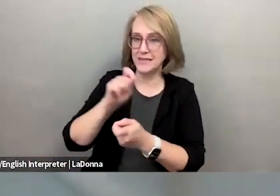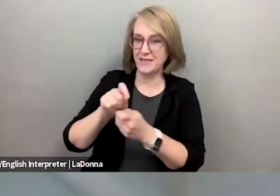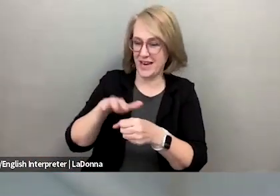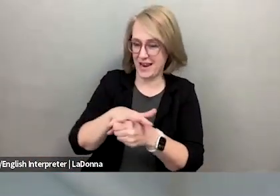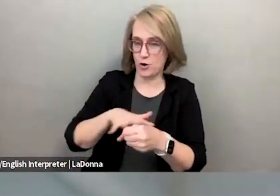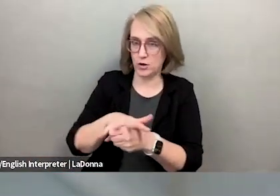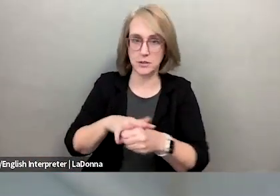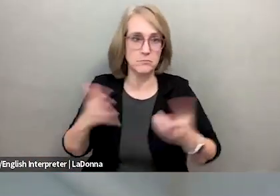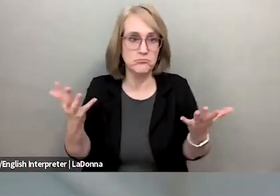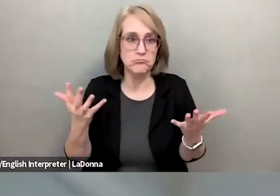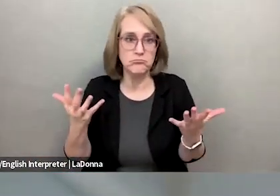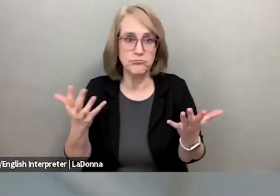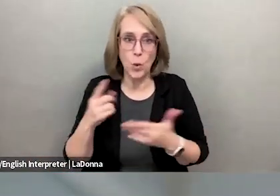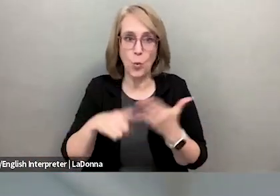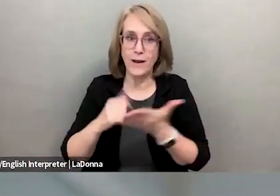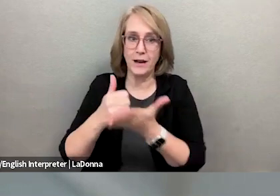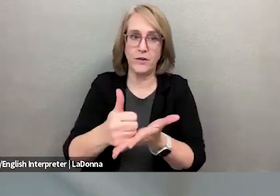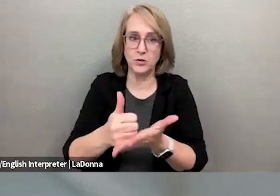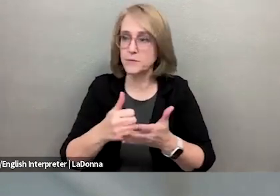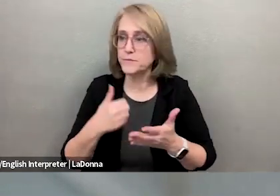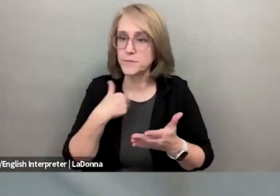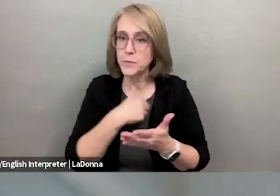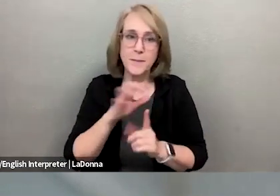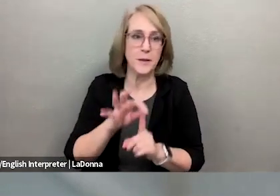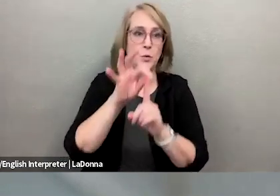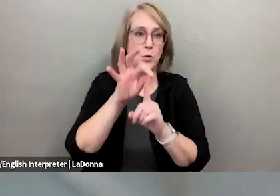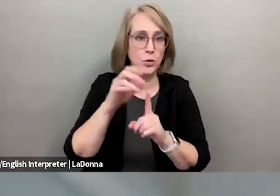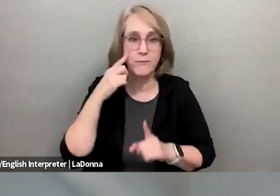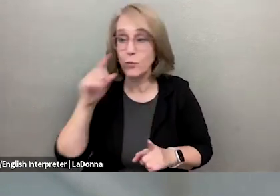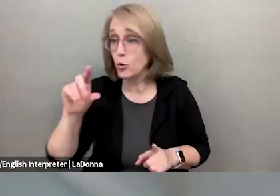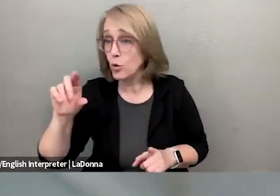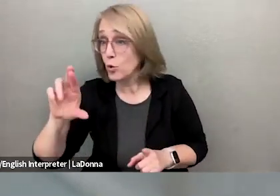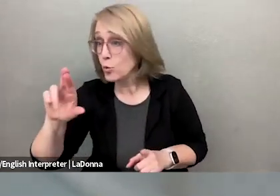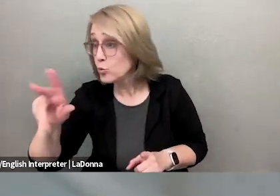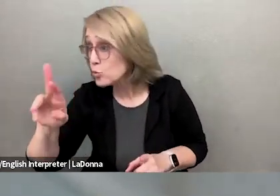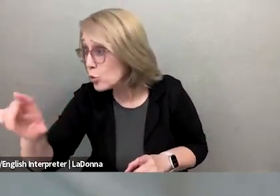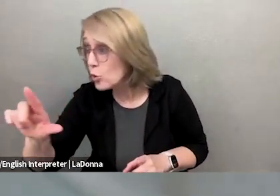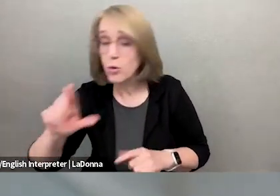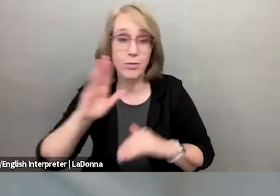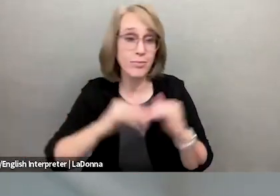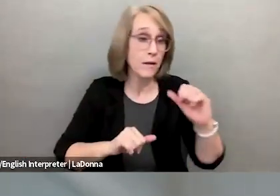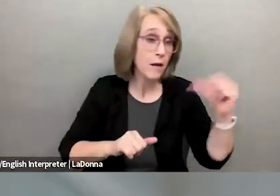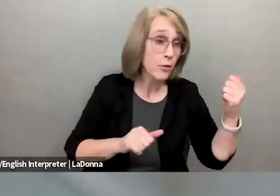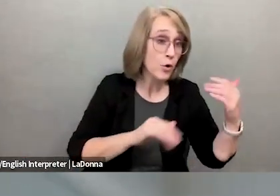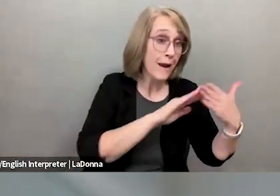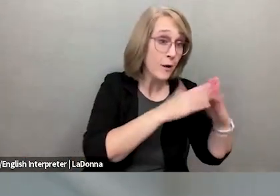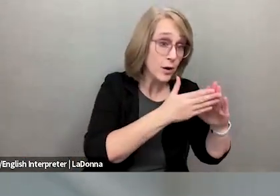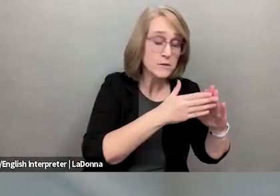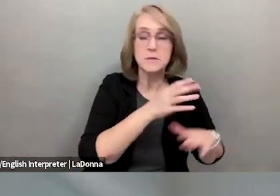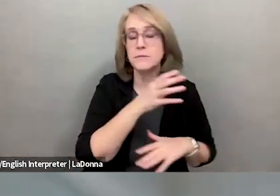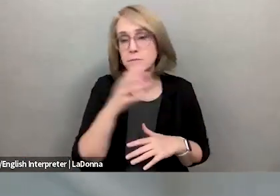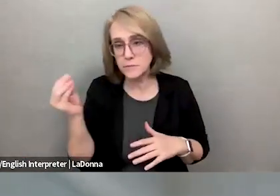what are the strategies or interventions that may be unique to rural areas versus other areas. And I